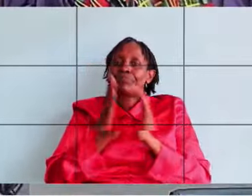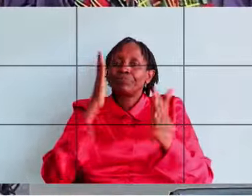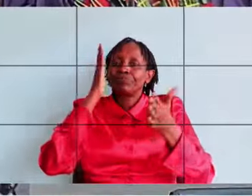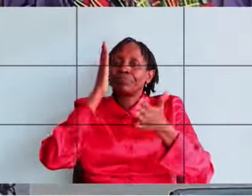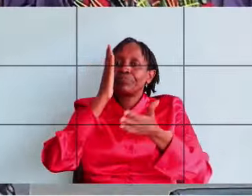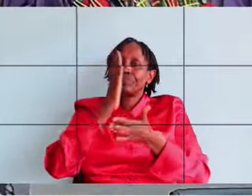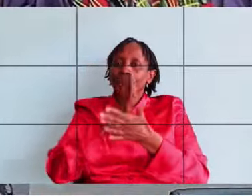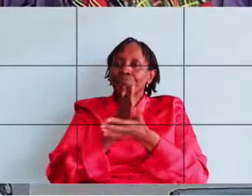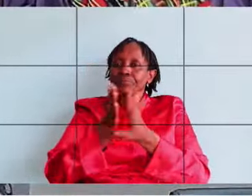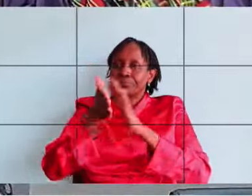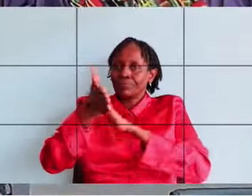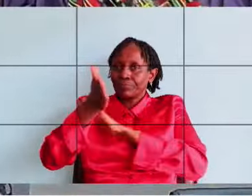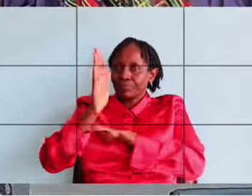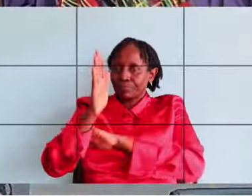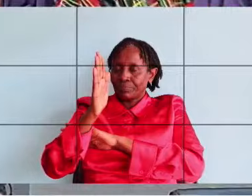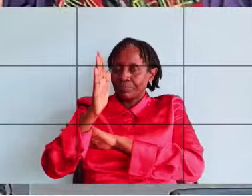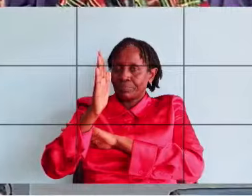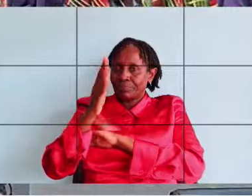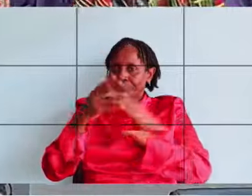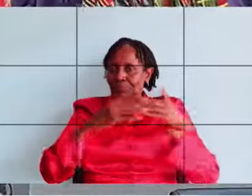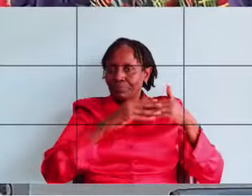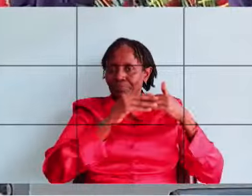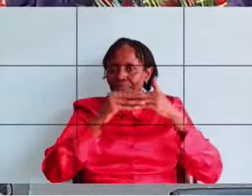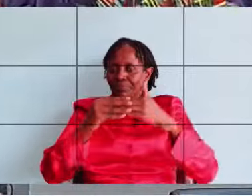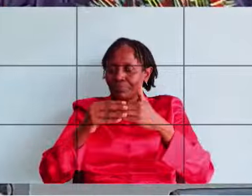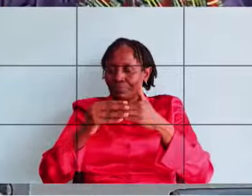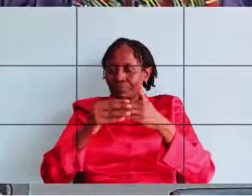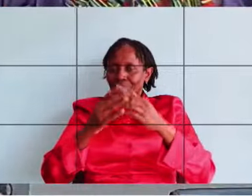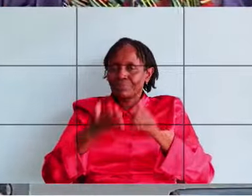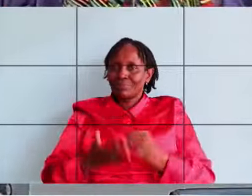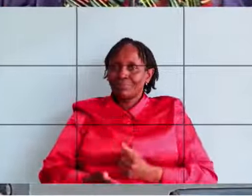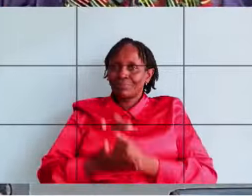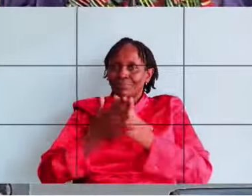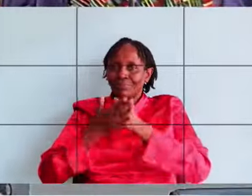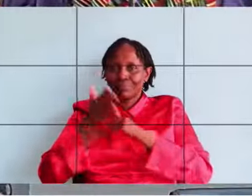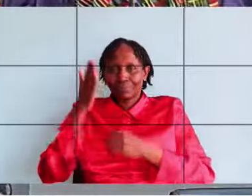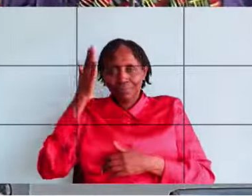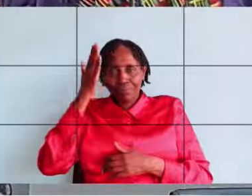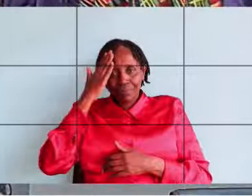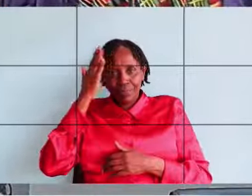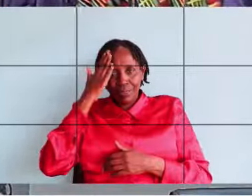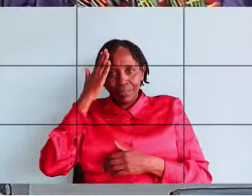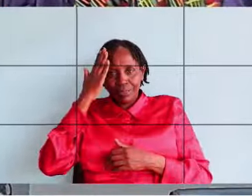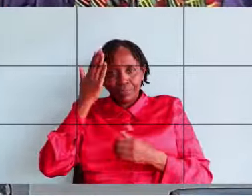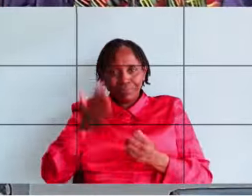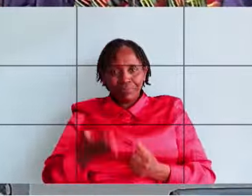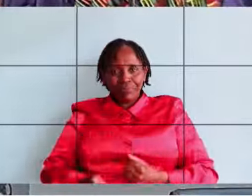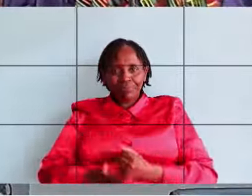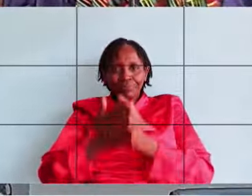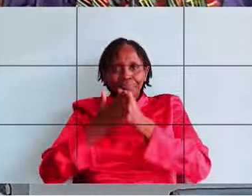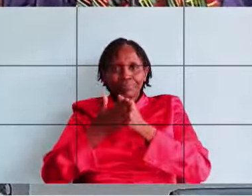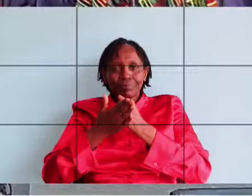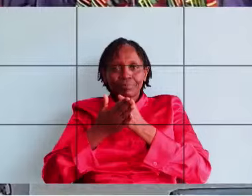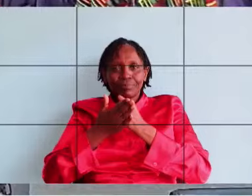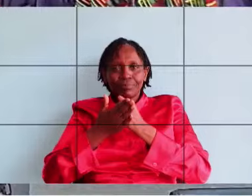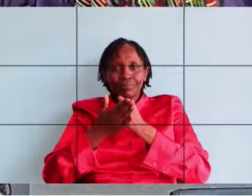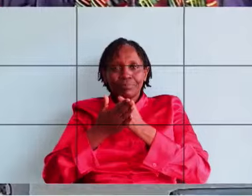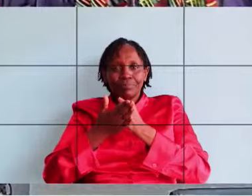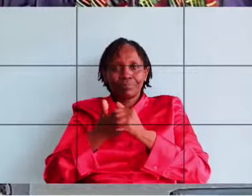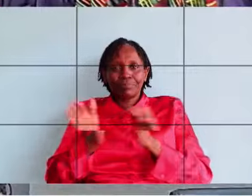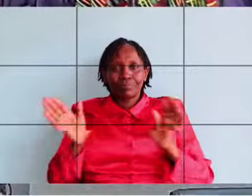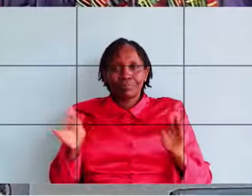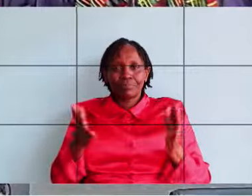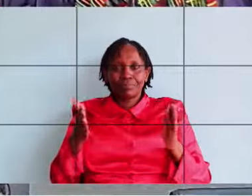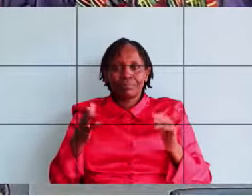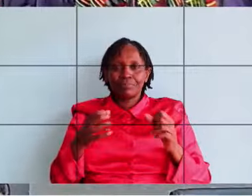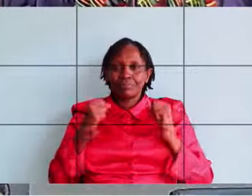Guide us to realize and embrace God's calling and commission. Help us to cultivate strength and courage and